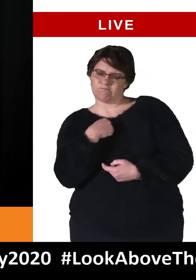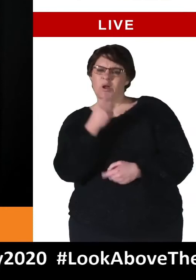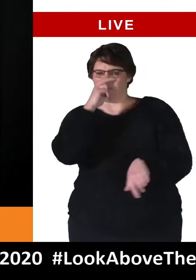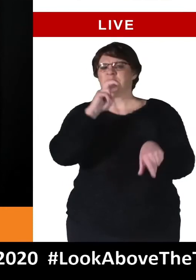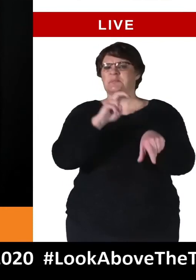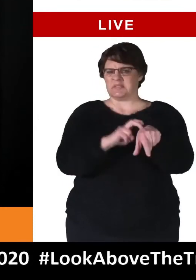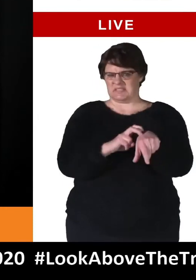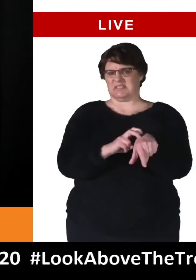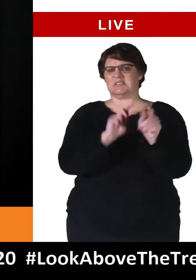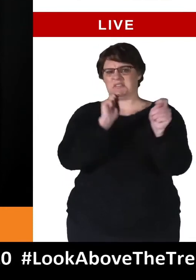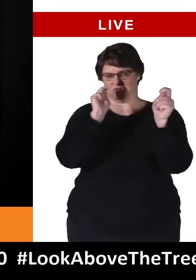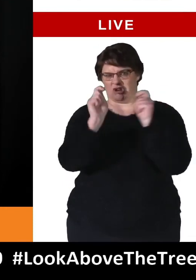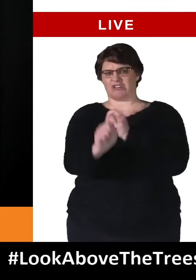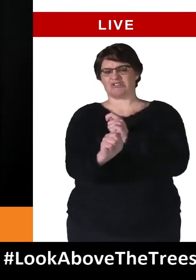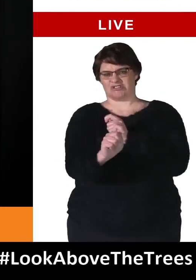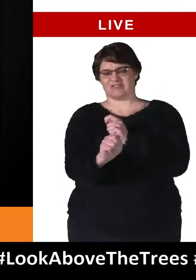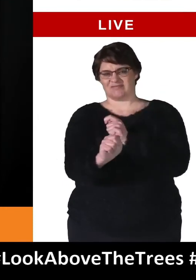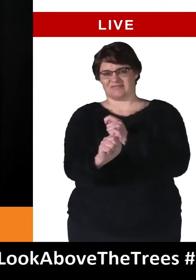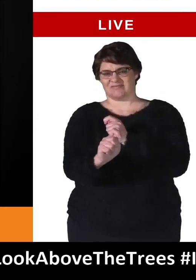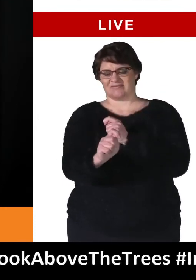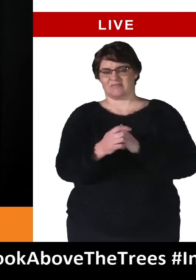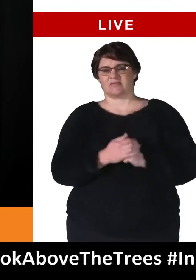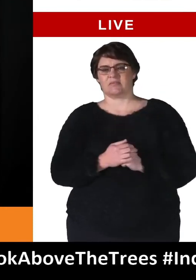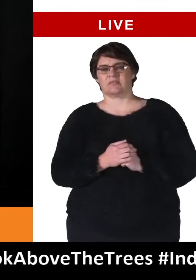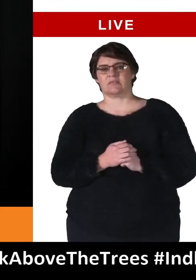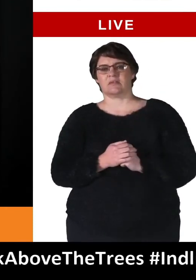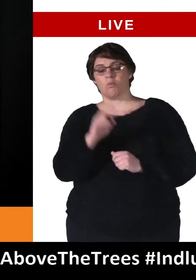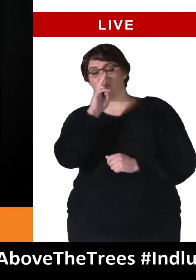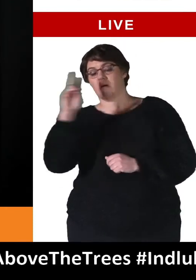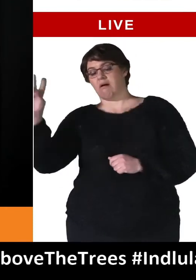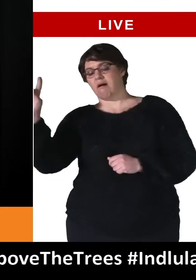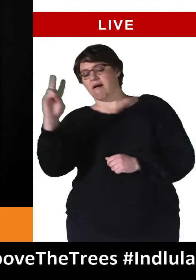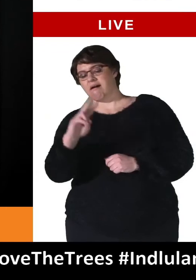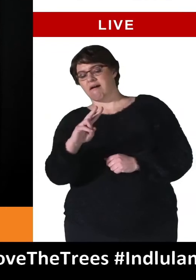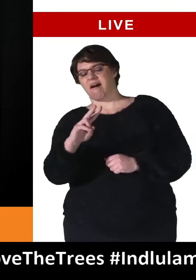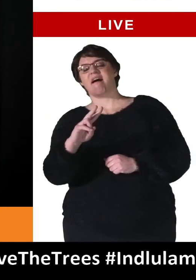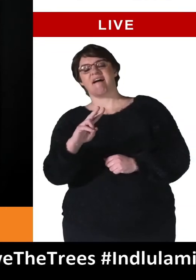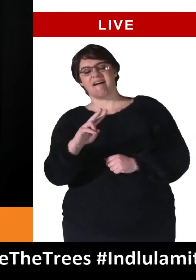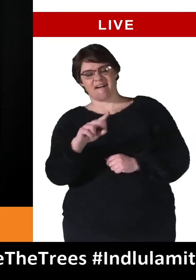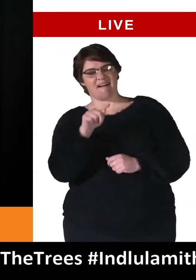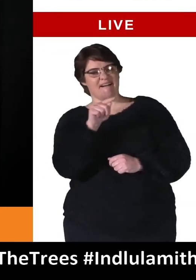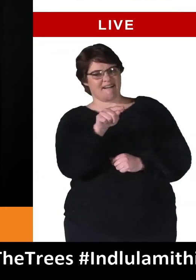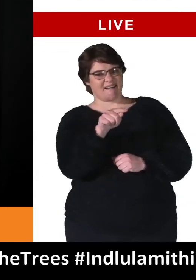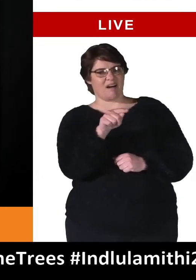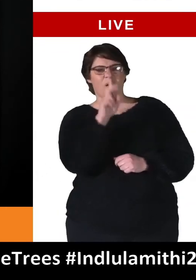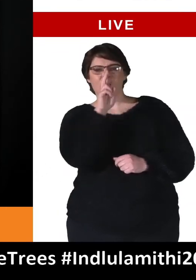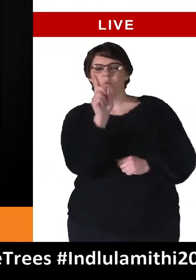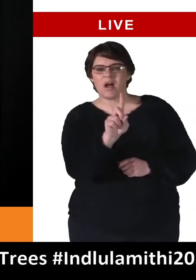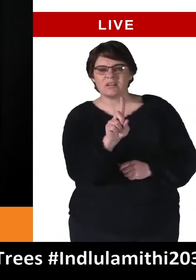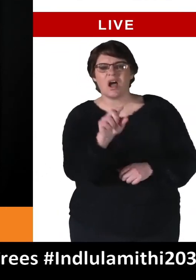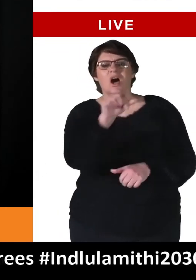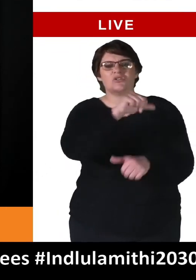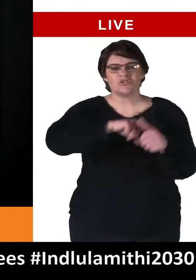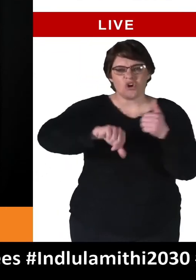change. The spotlight is once again shining on the socio-economic